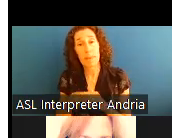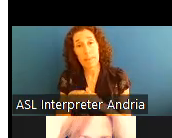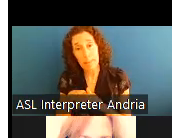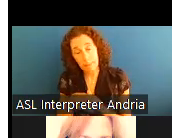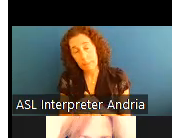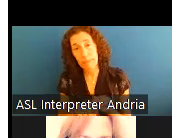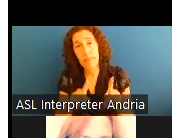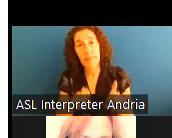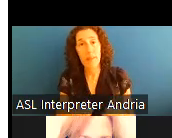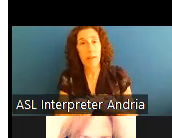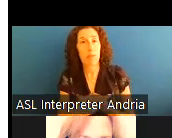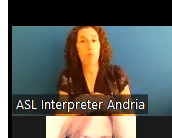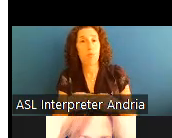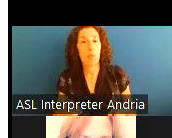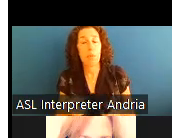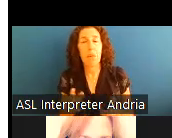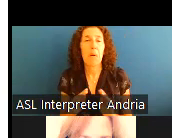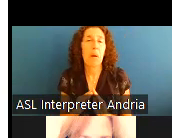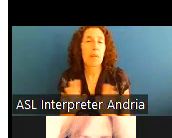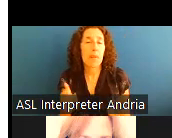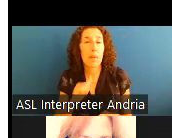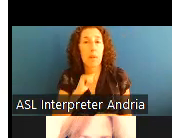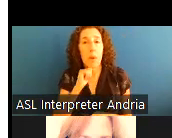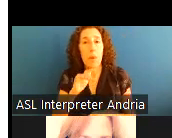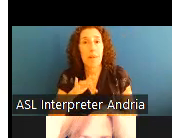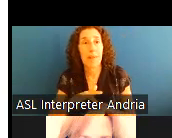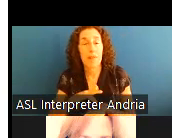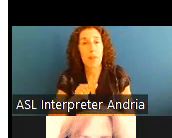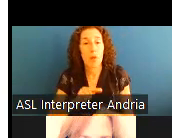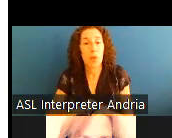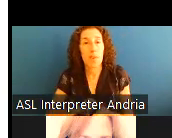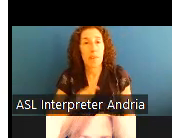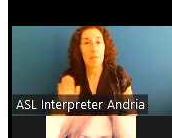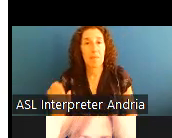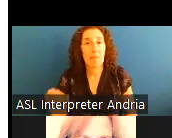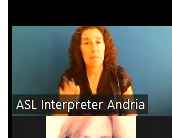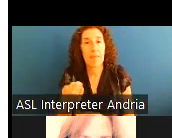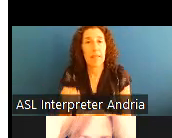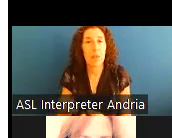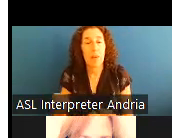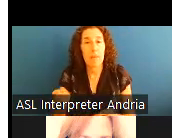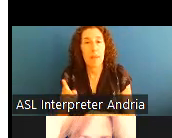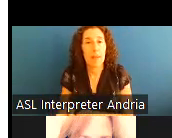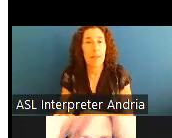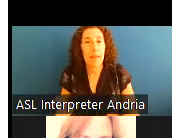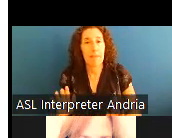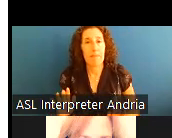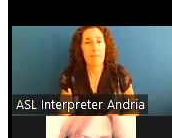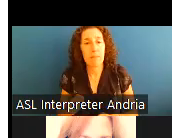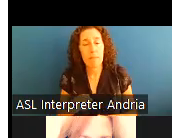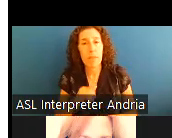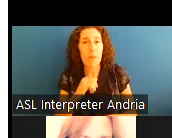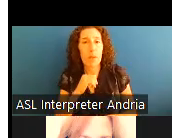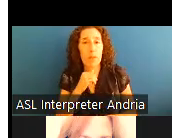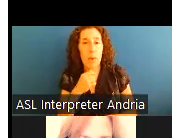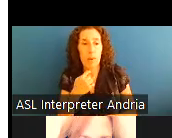but don't speak for the survivor and don't touch nursing tools. It's overall just important to understand your physical place and space in